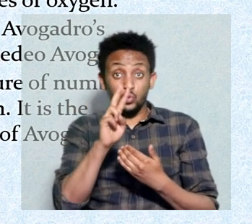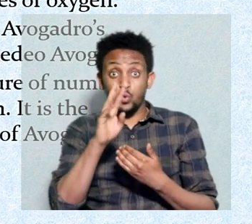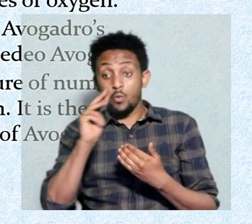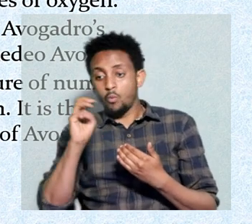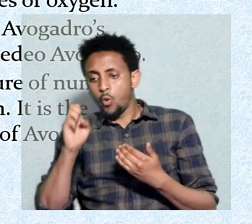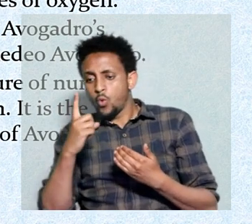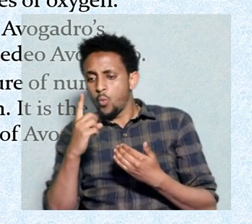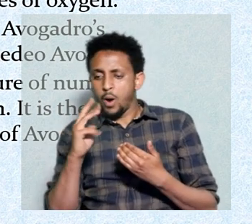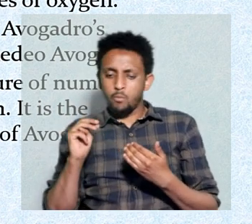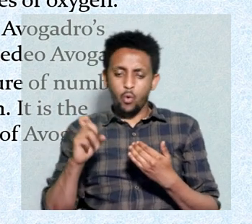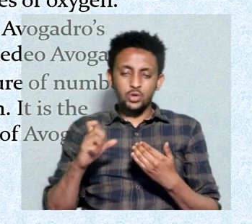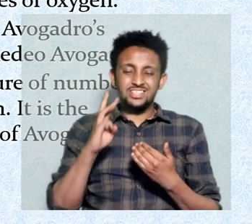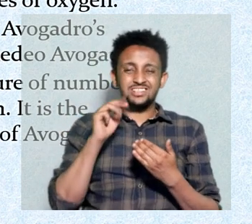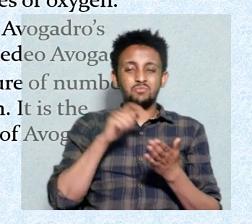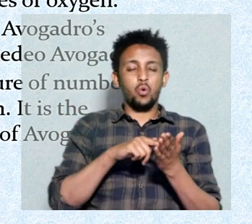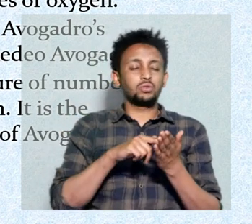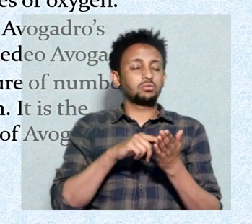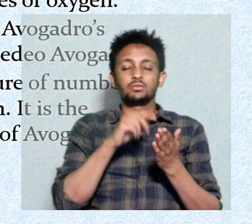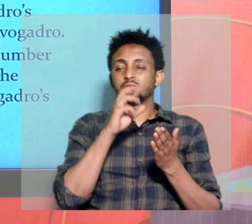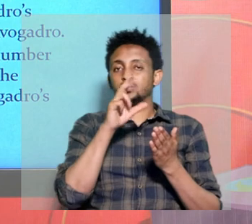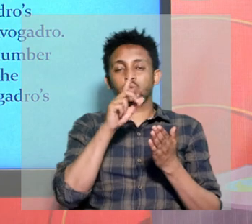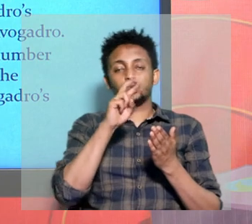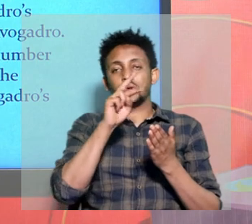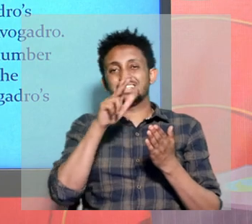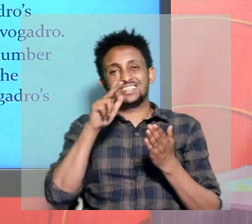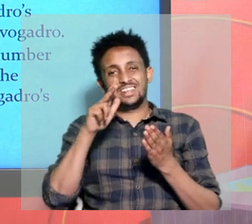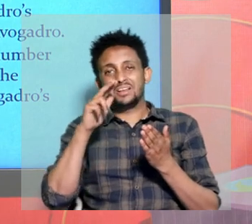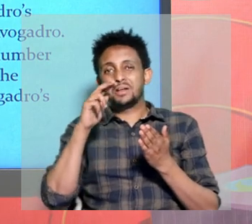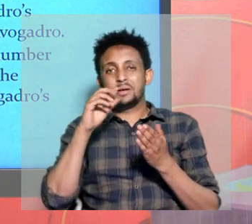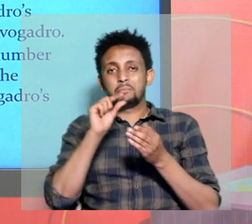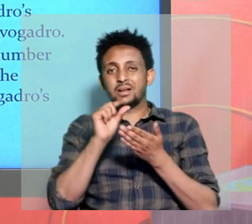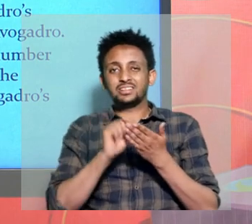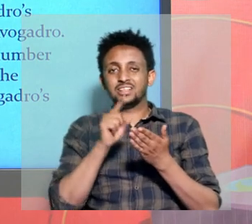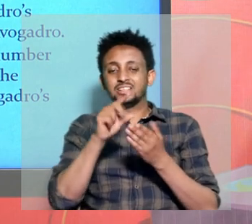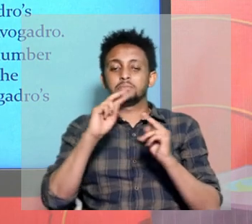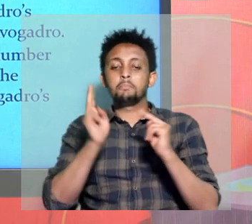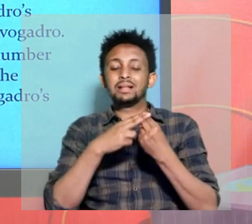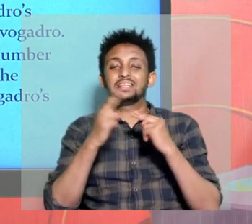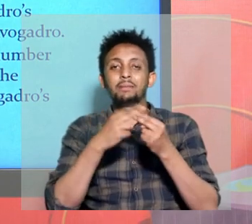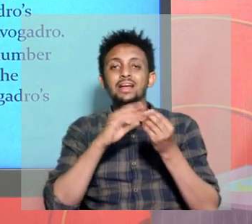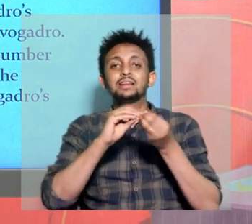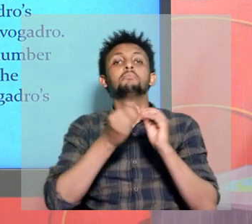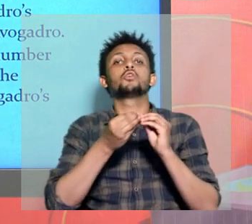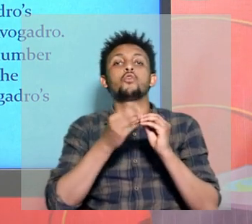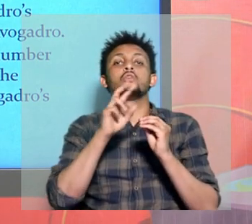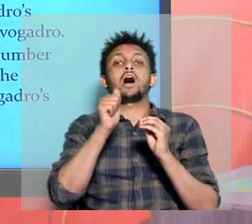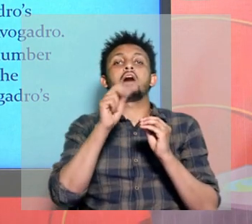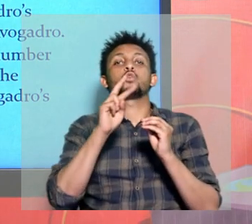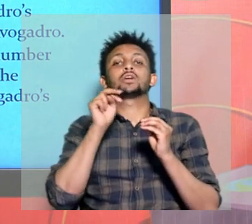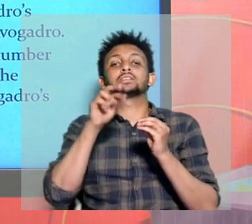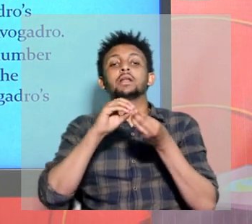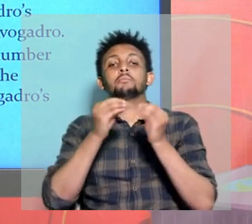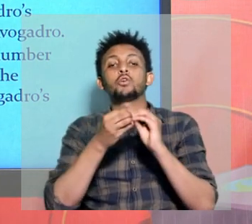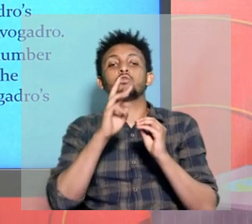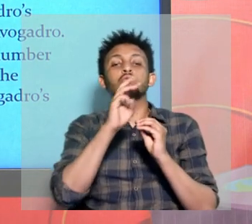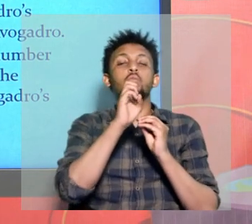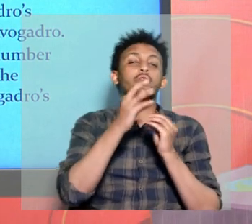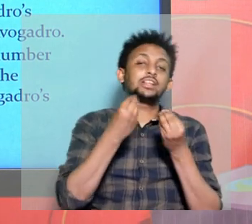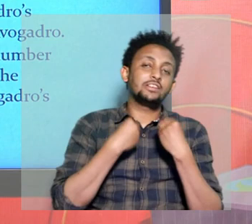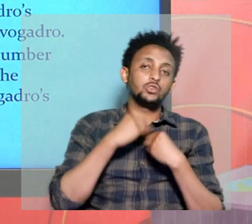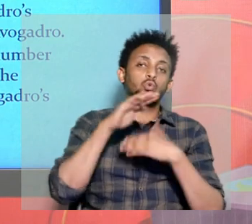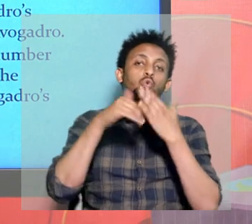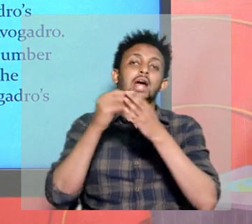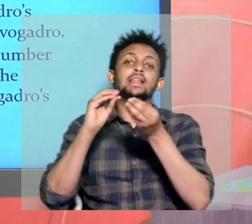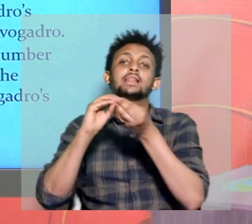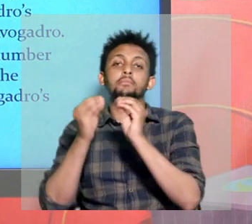in 1 mole, we have 6.02 times 10 to the power of 23 particles. Therefore, multiplying the number of Avogadro with that of number of mole gives us the